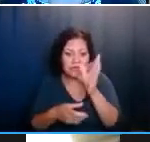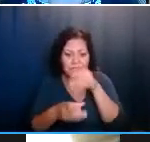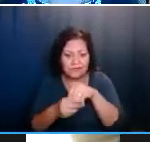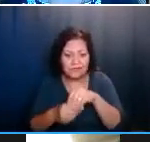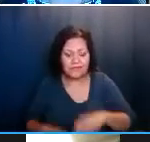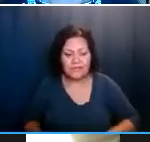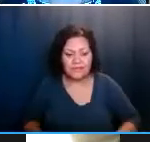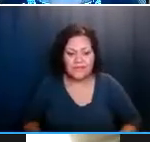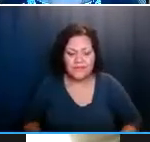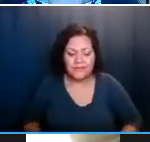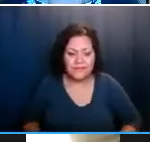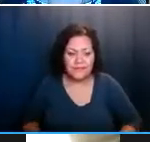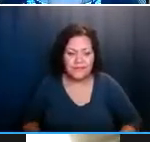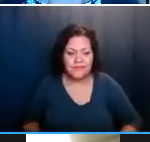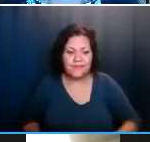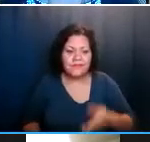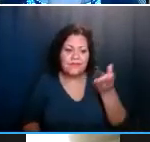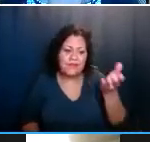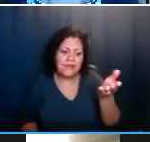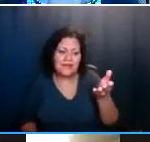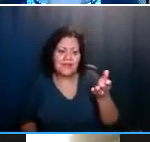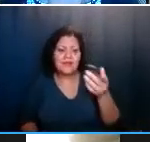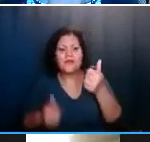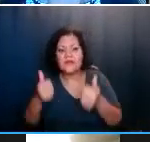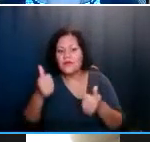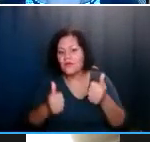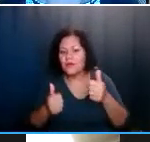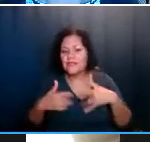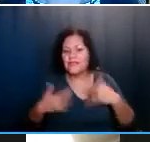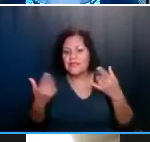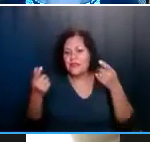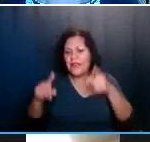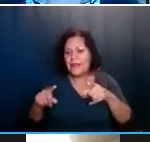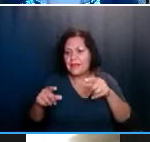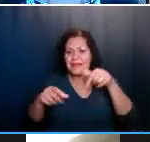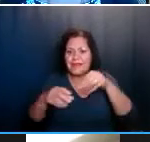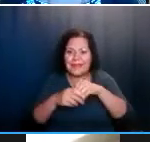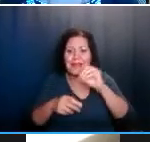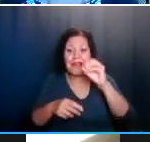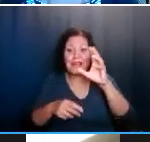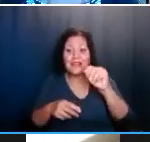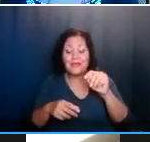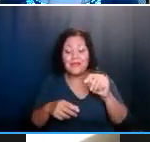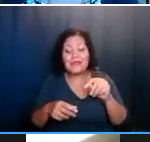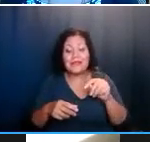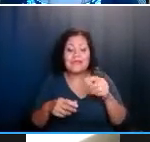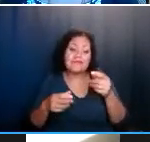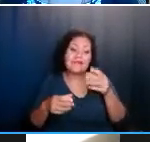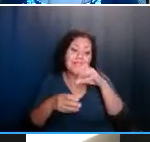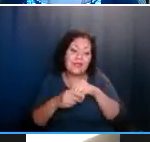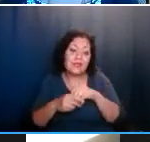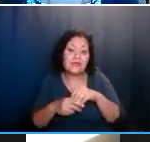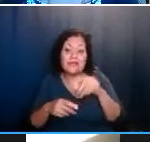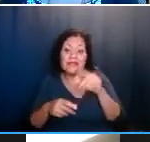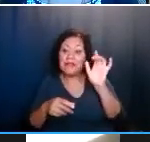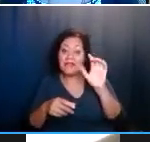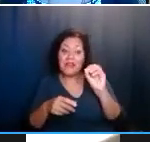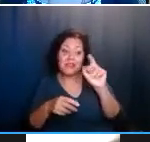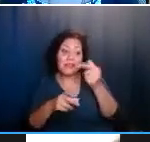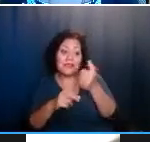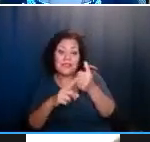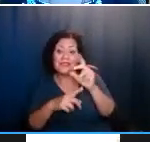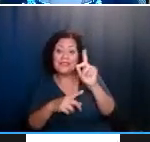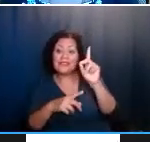Here's what events are coming up in October, which is Disability Awareness Month. And so you can find all of those things in